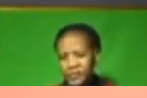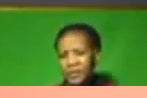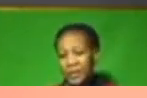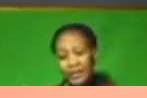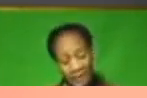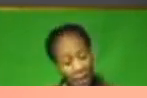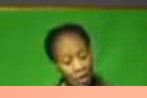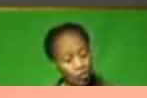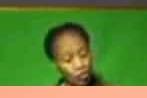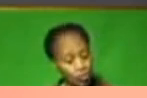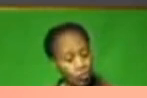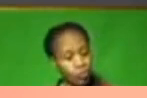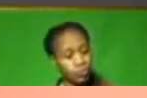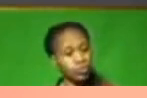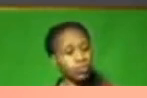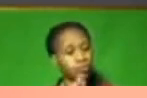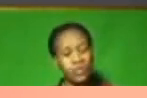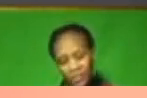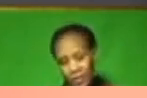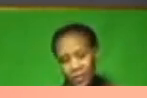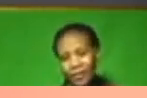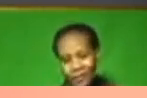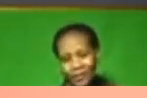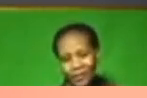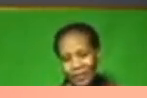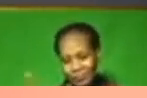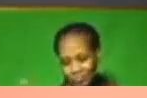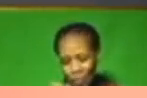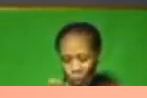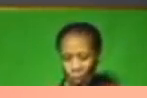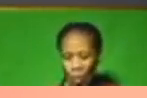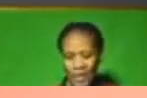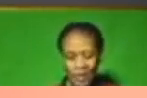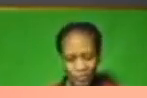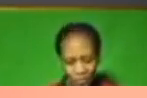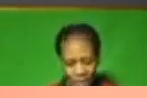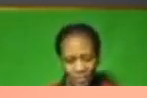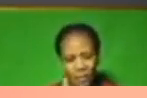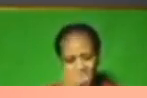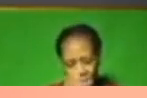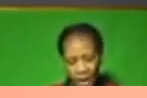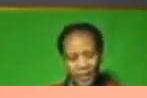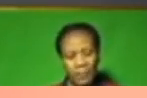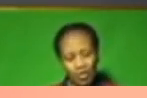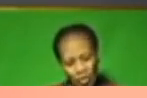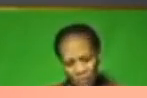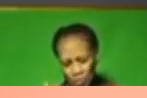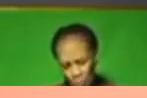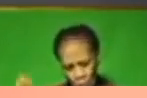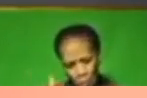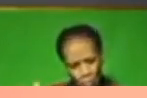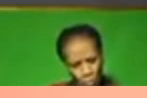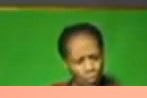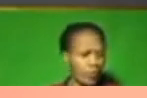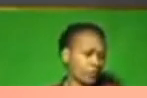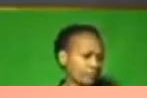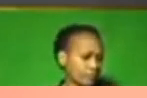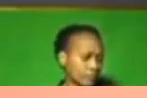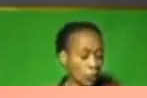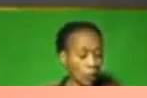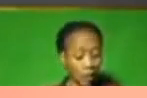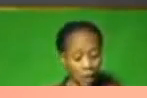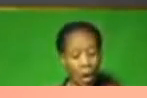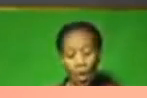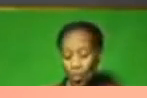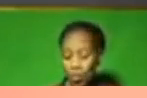make progress in our joint work to combat crime and corruption as well. As we move